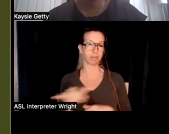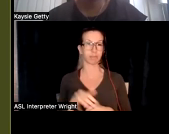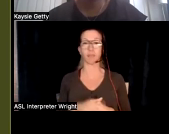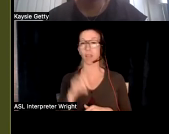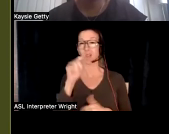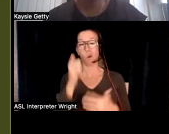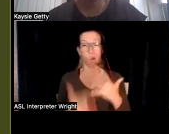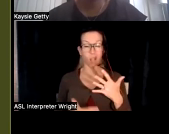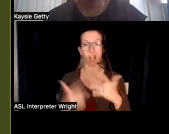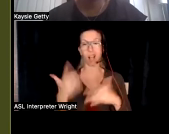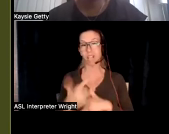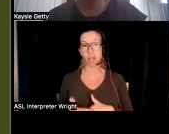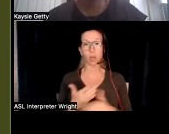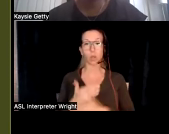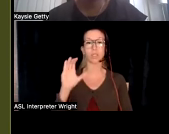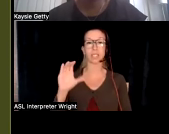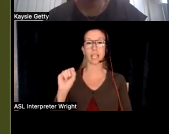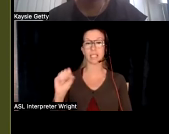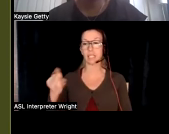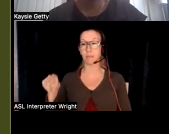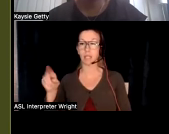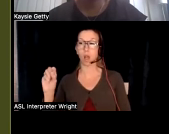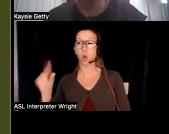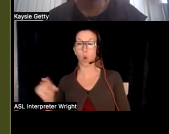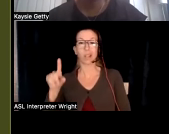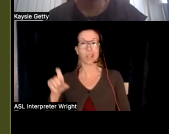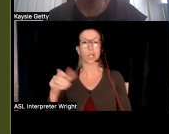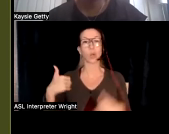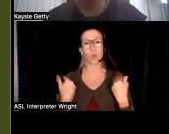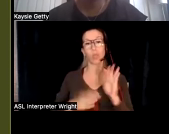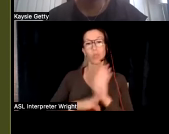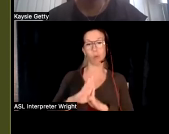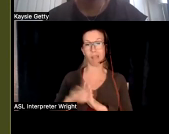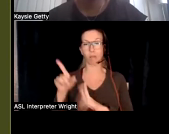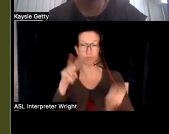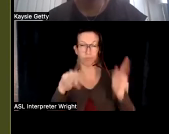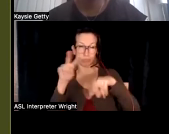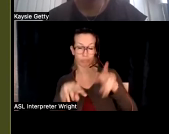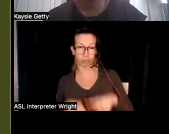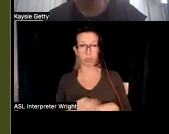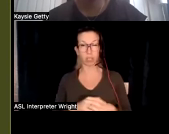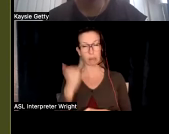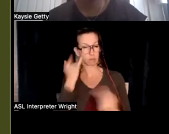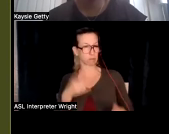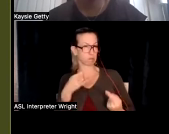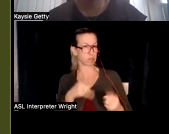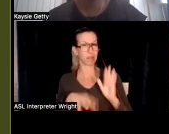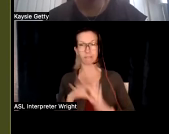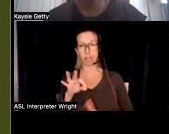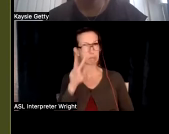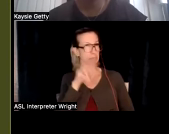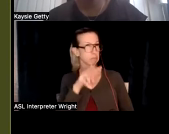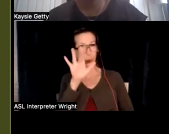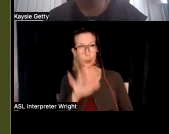to you at cssp.org. Just click on Youth Thrive, and then you can start to kind of browse around. If you have difficulty finding what you think you're looking for, or don't see it,